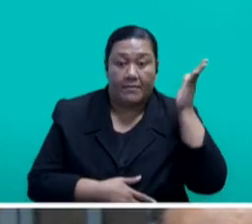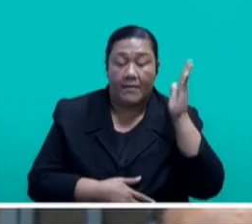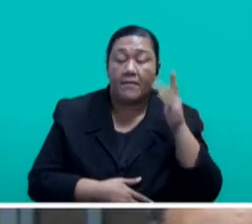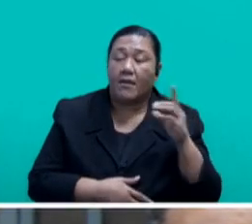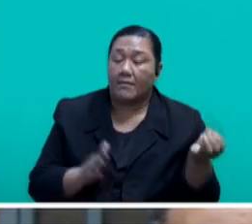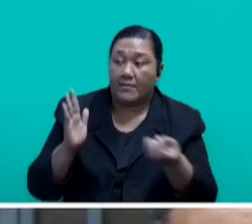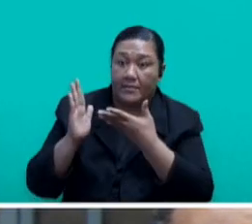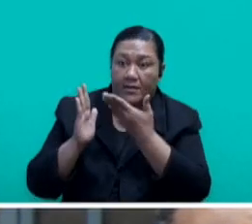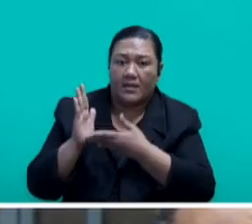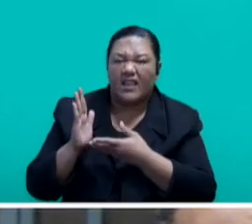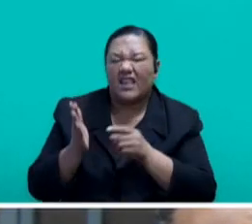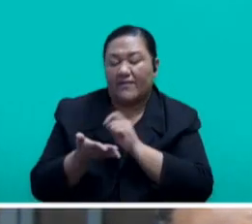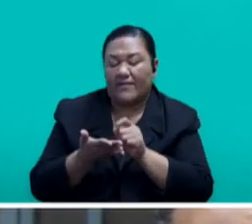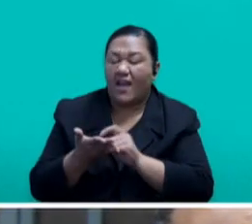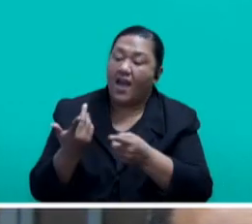written by others